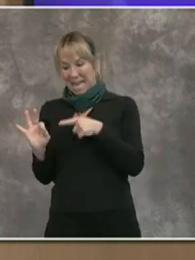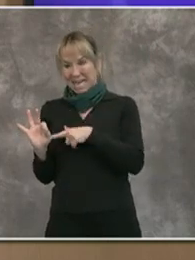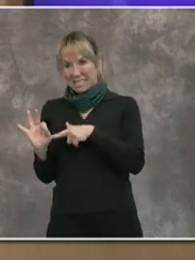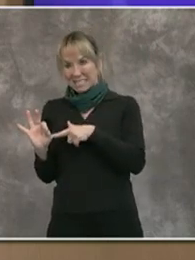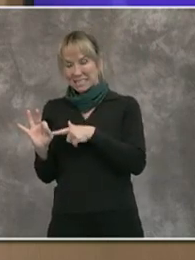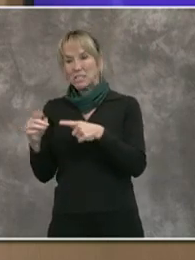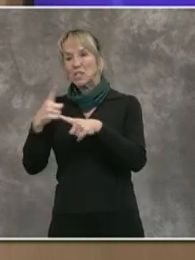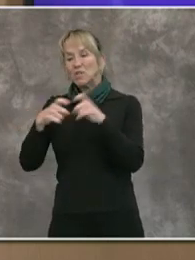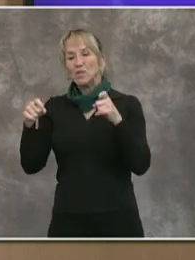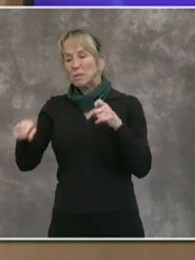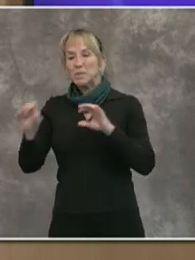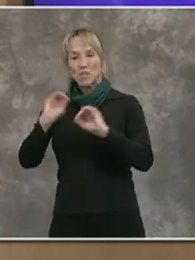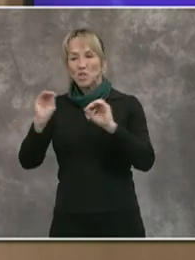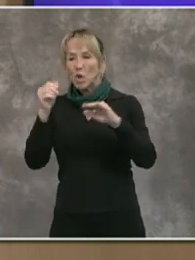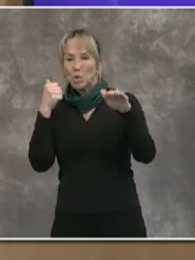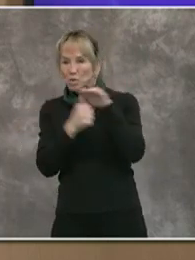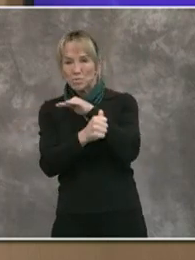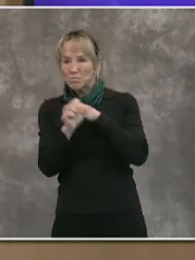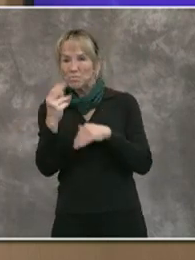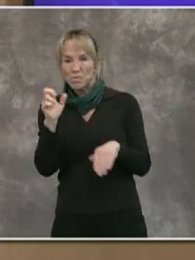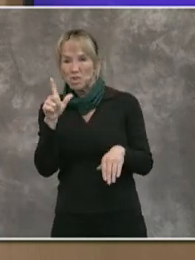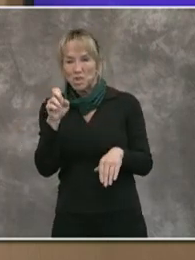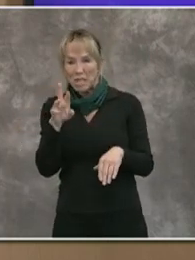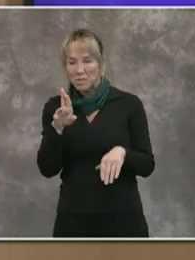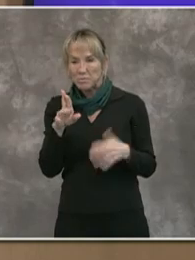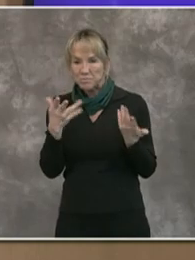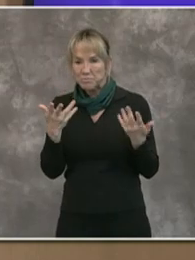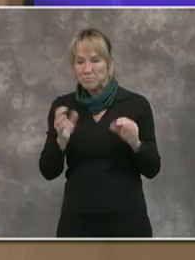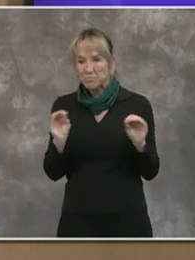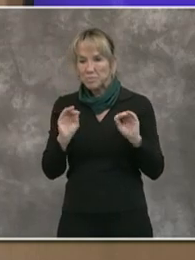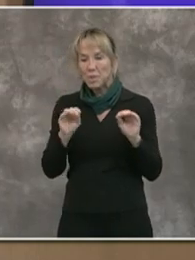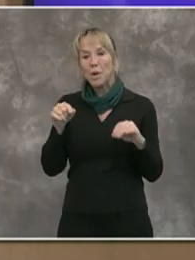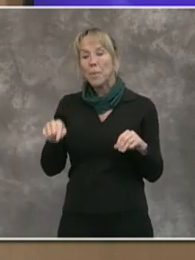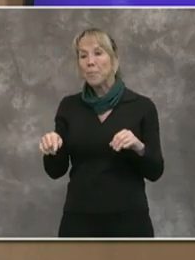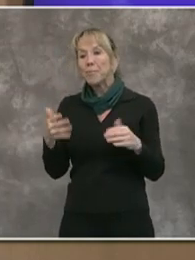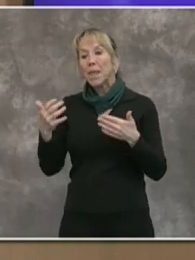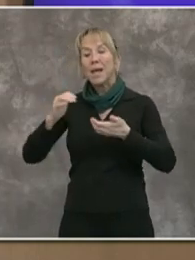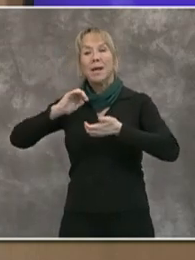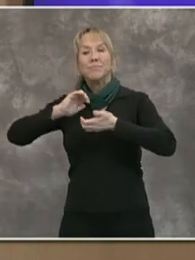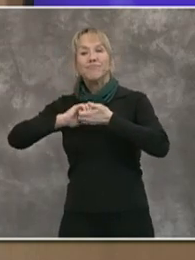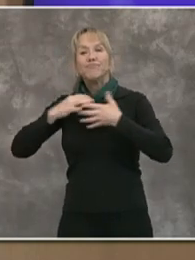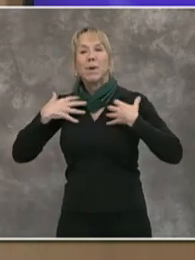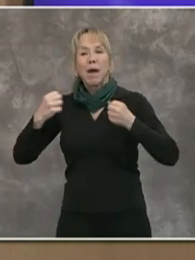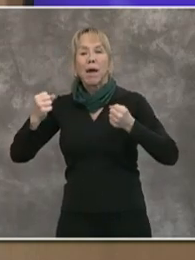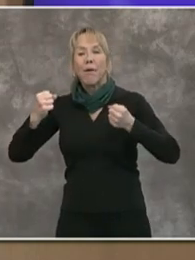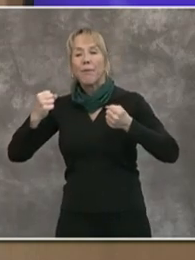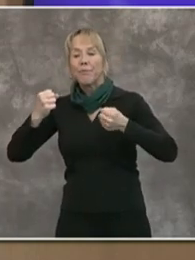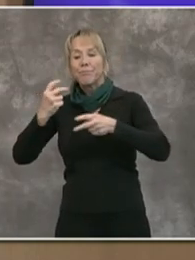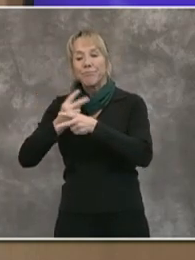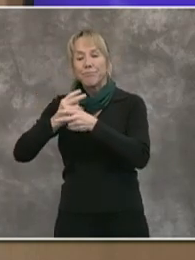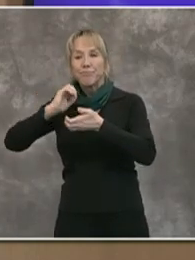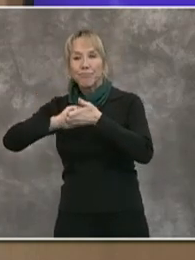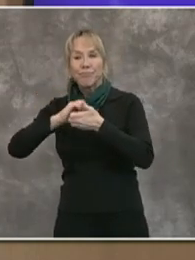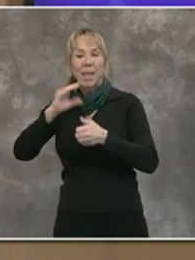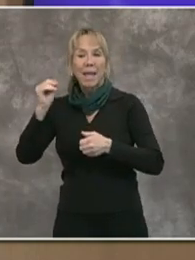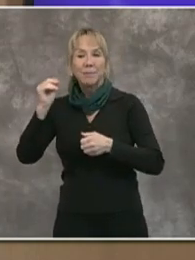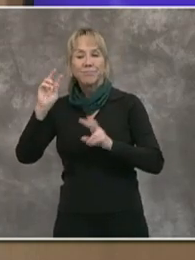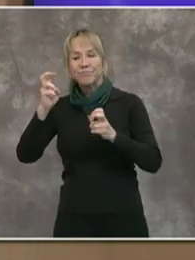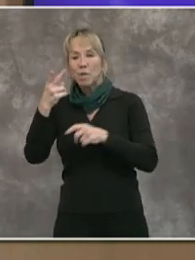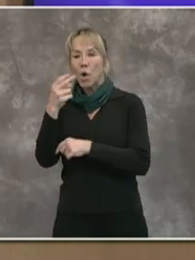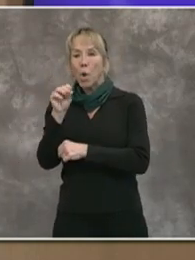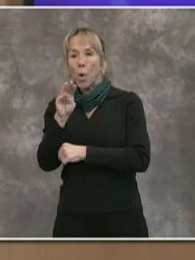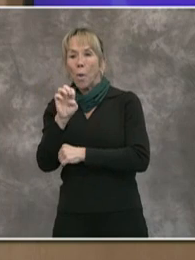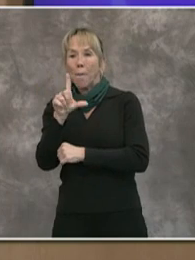from the unsheltered populations. These were identified through our healthcare partners and the homeless outreach teams, where we have embedded public